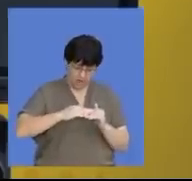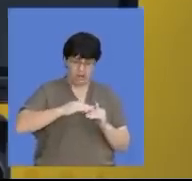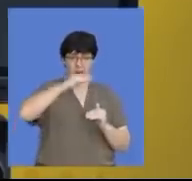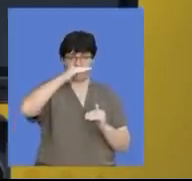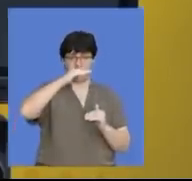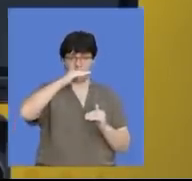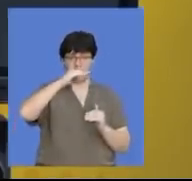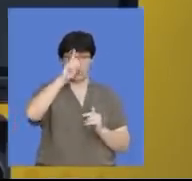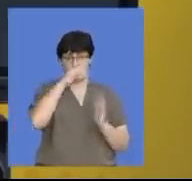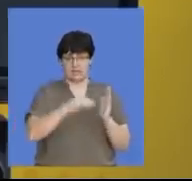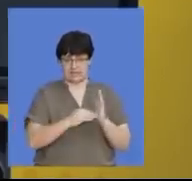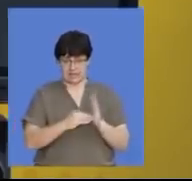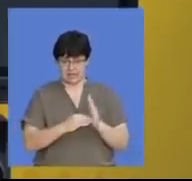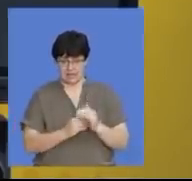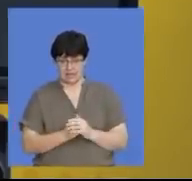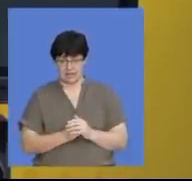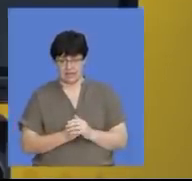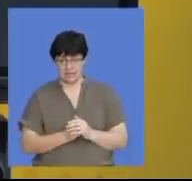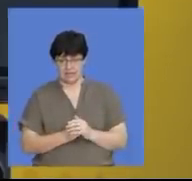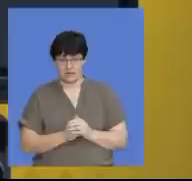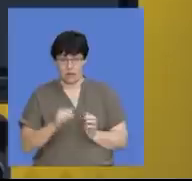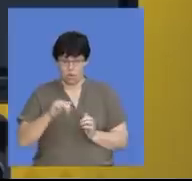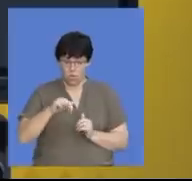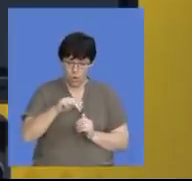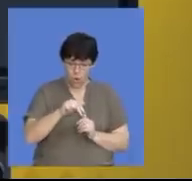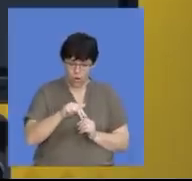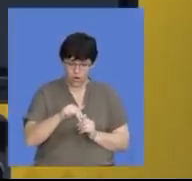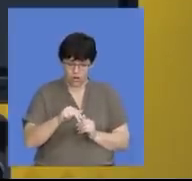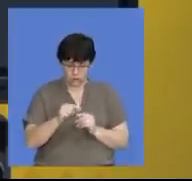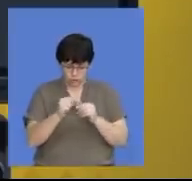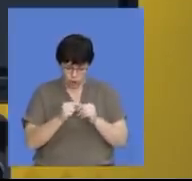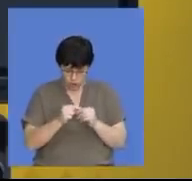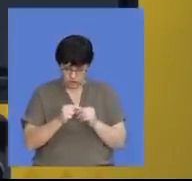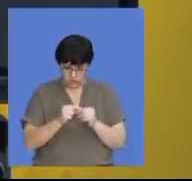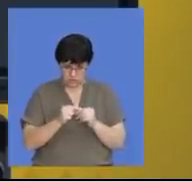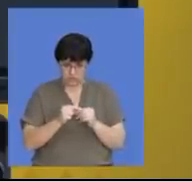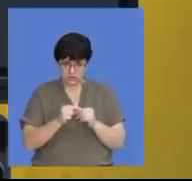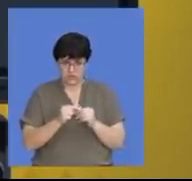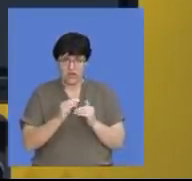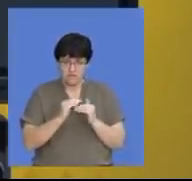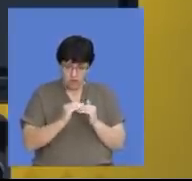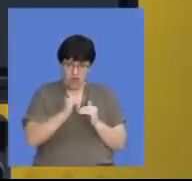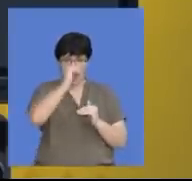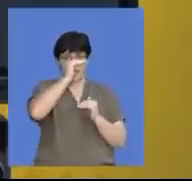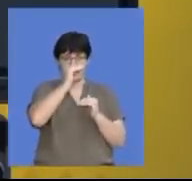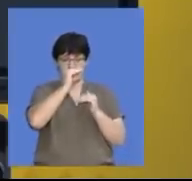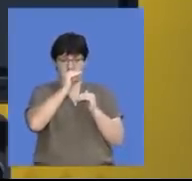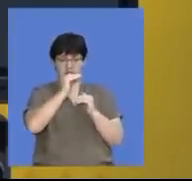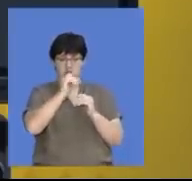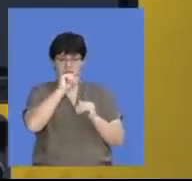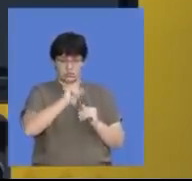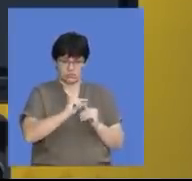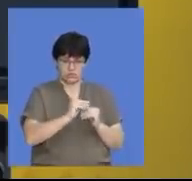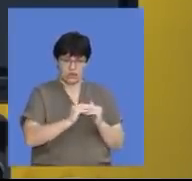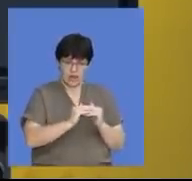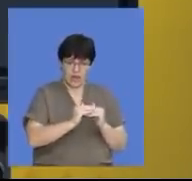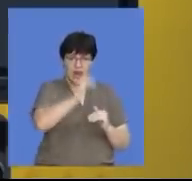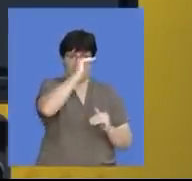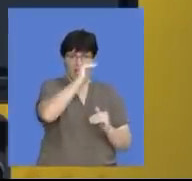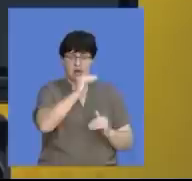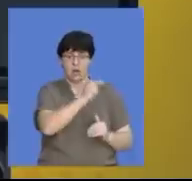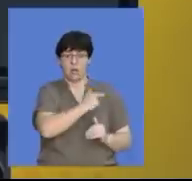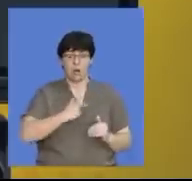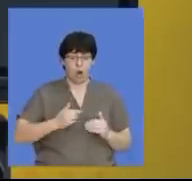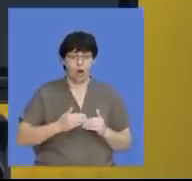surface increases by 1 meter. I'm walking a shorter distance for a higher increase. The longer the